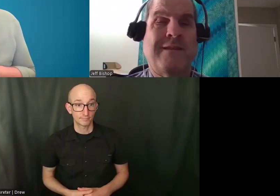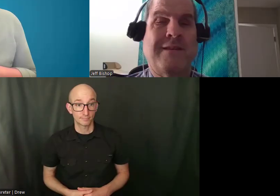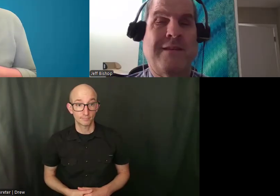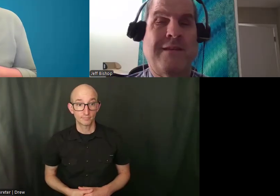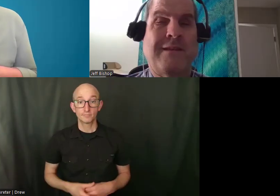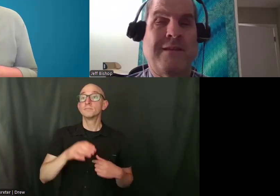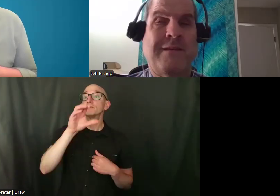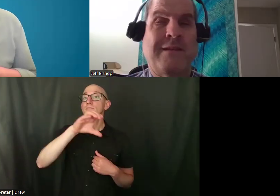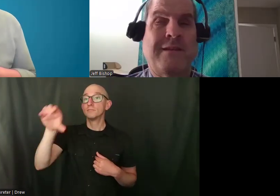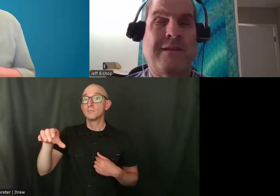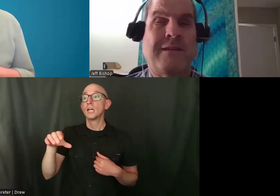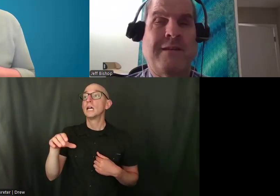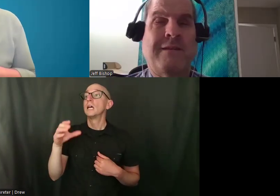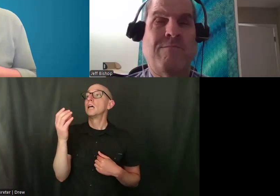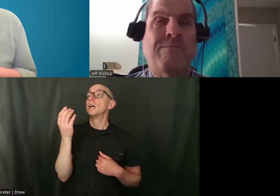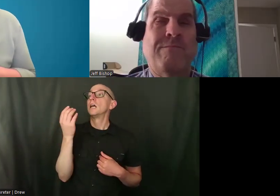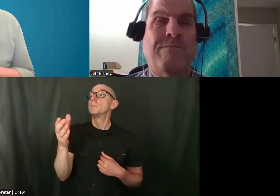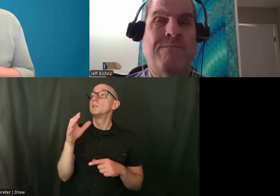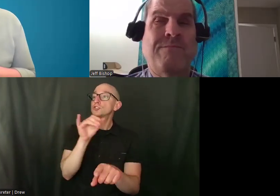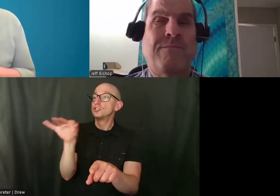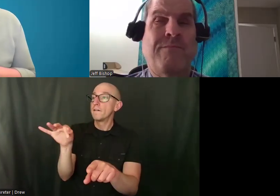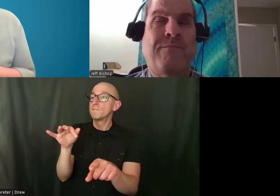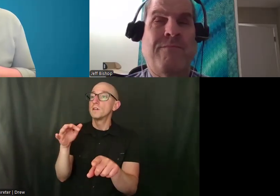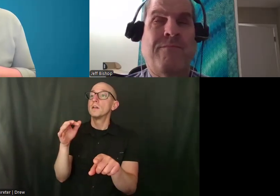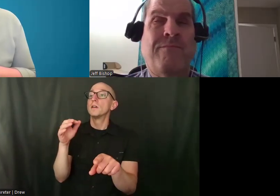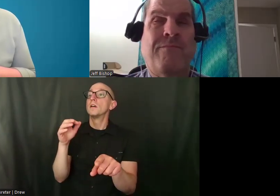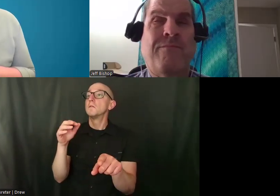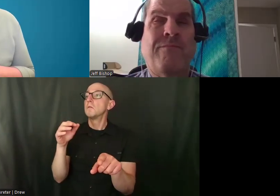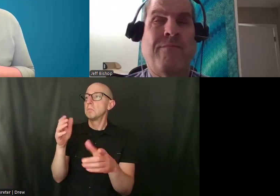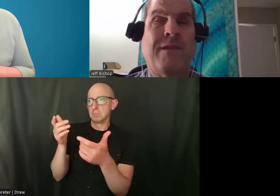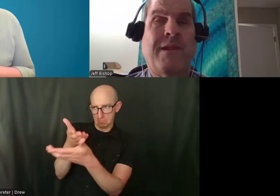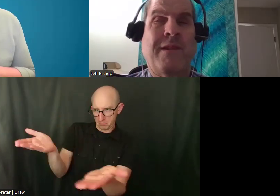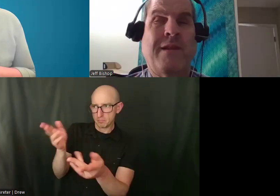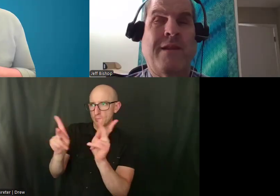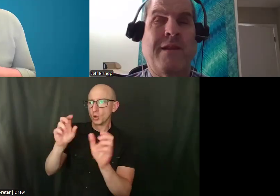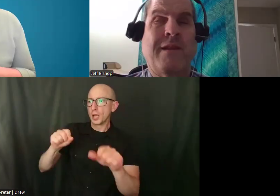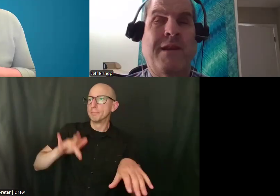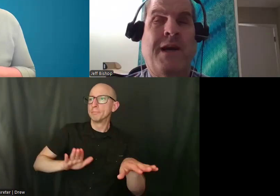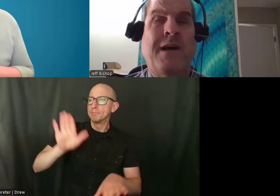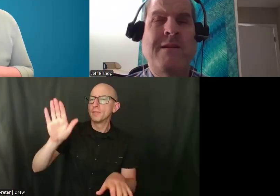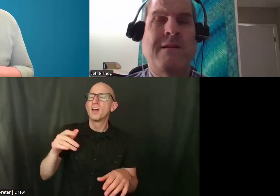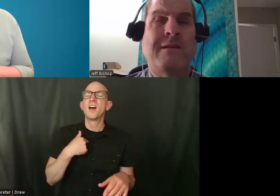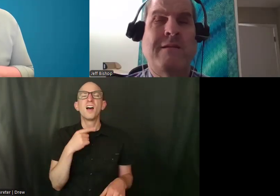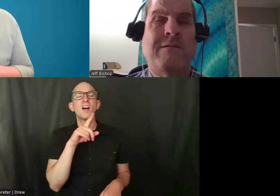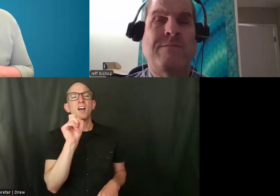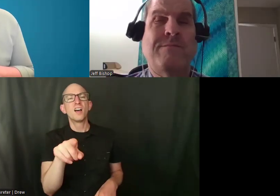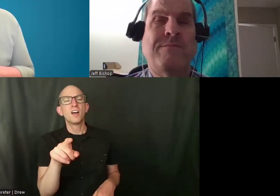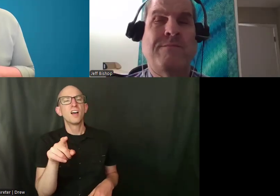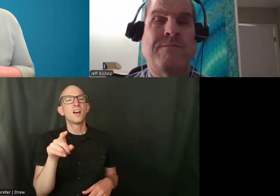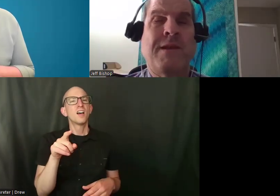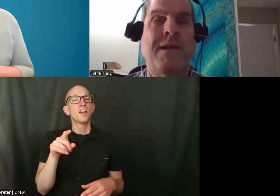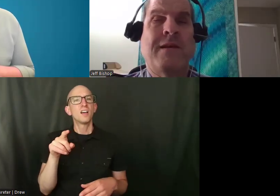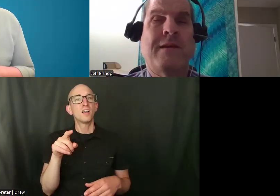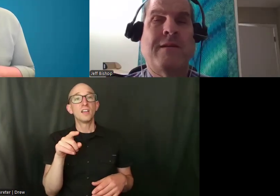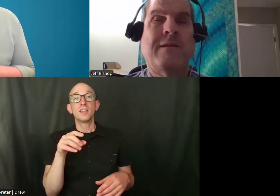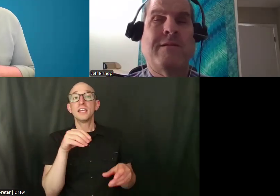So Jeff, as people are raising their hands, I have just a question about punctuation. Uh-huh. Do you need it?